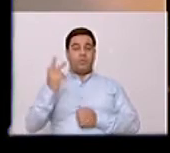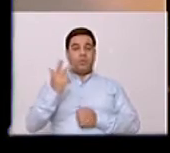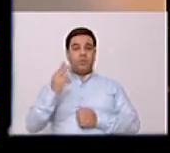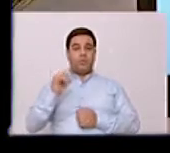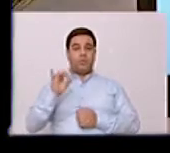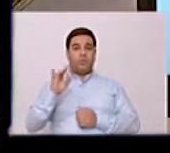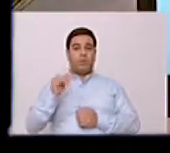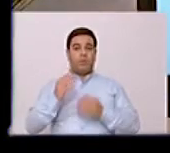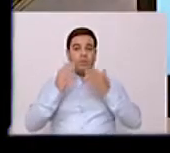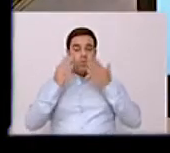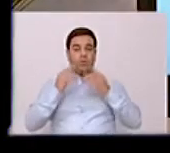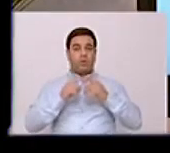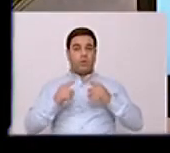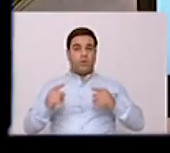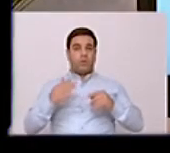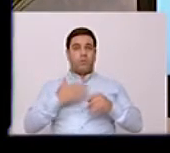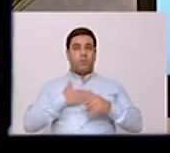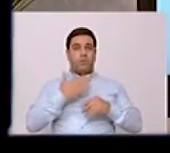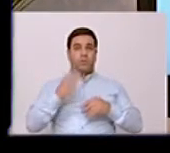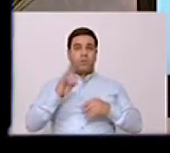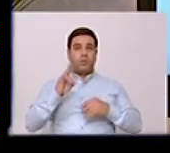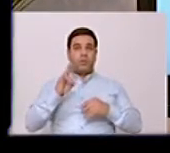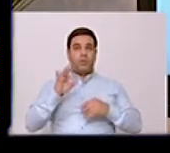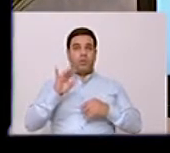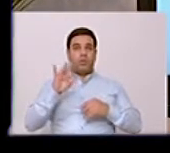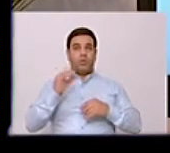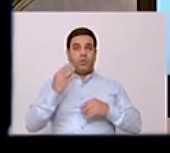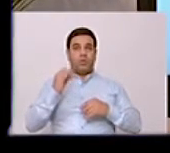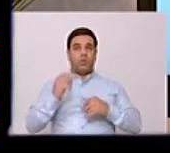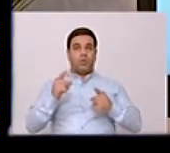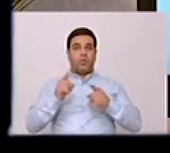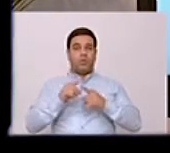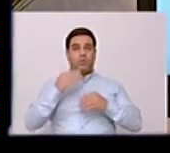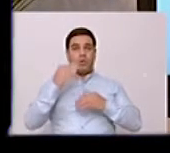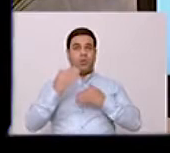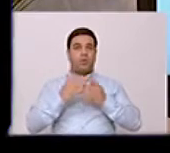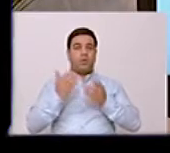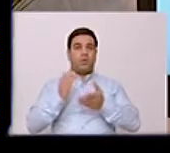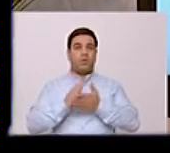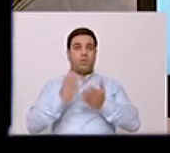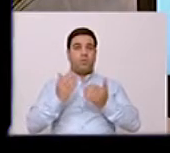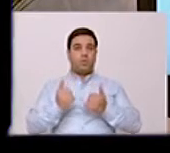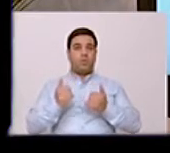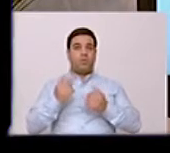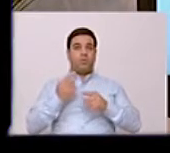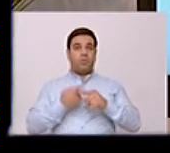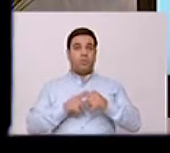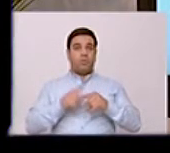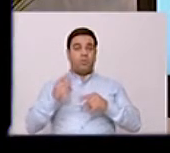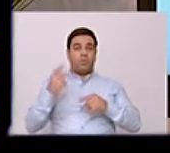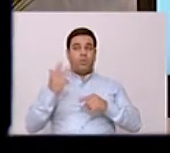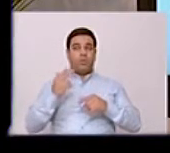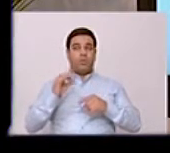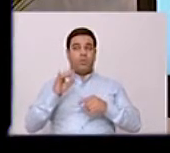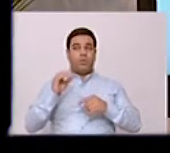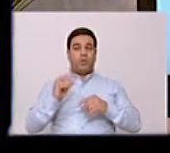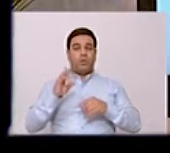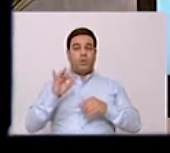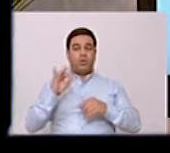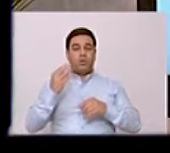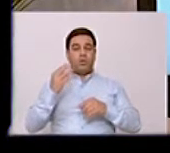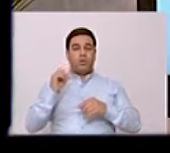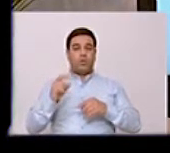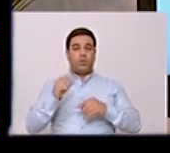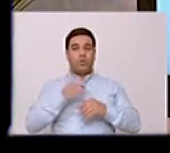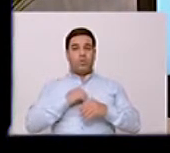3-pardani o'qish jarayonida biz Nodirshoh obrazi bilan ham yaqindan tanishib olamiz. Demak, bu 3-pardada Nodirshoh